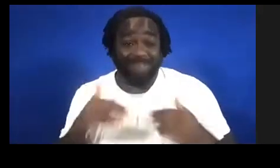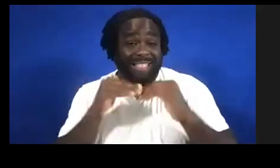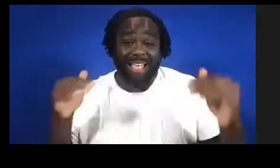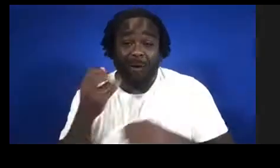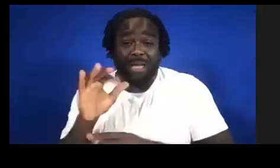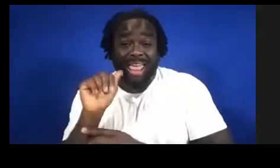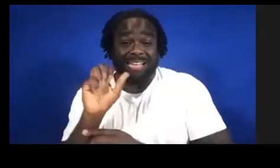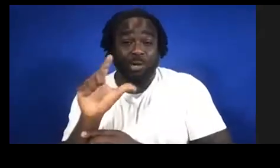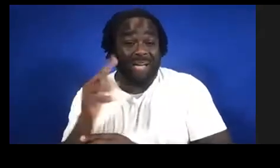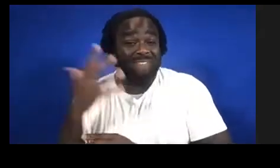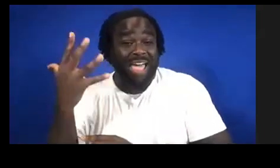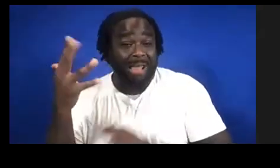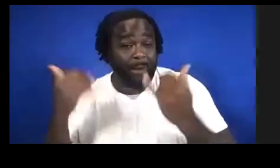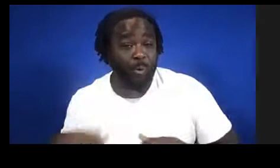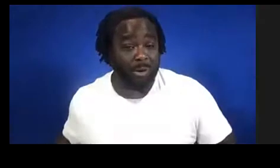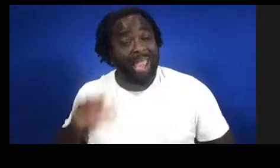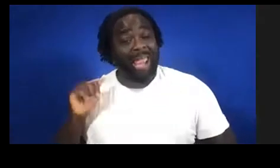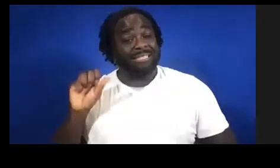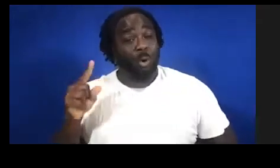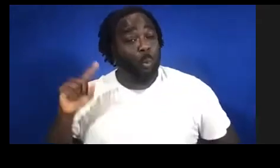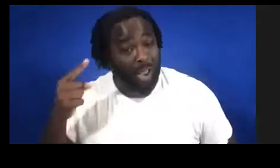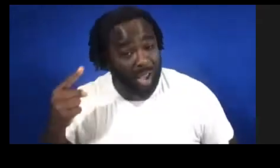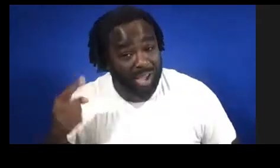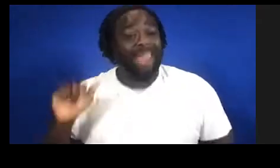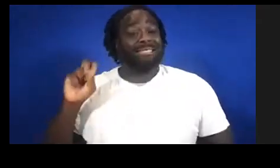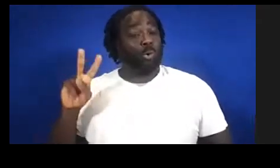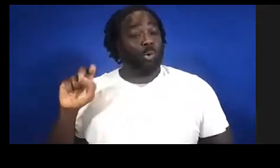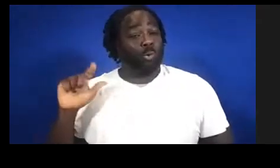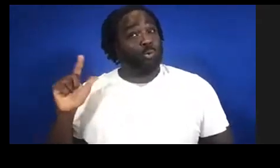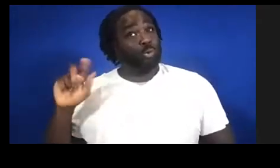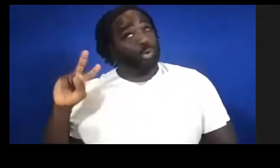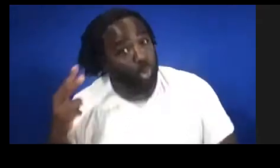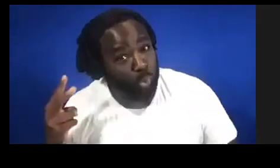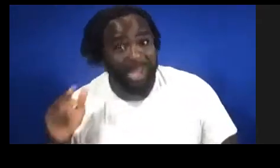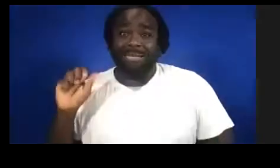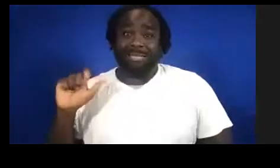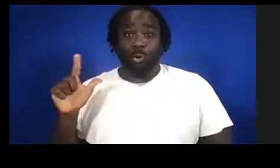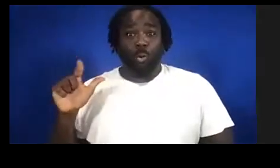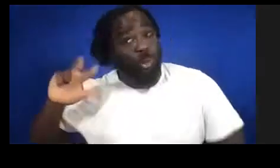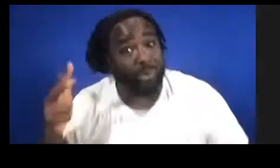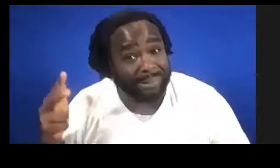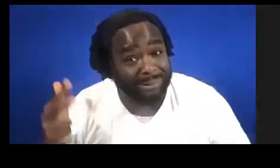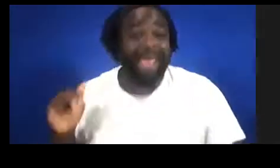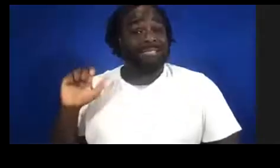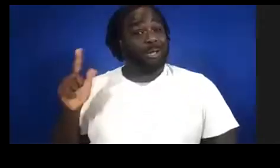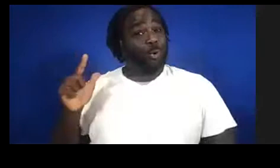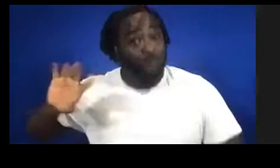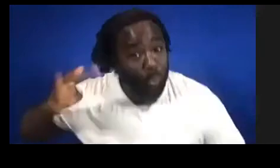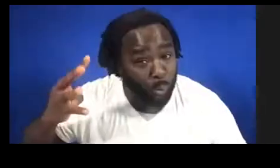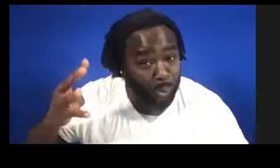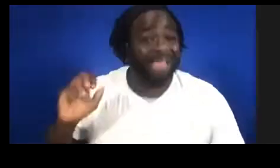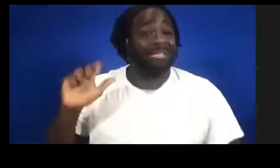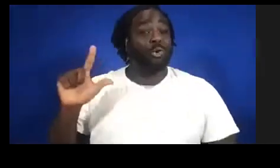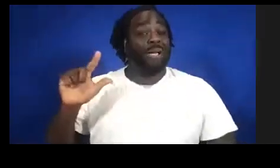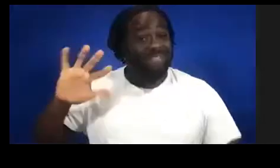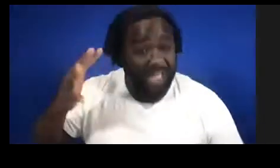Siri better catch up. Because I'm telling you, we got ASL 5 being taught in college now. I'm going to need you to get